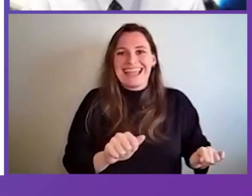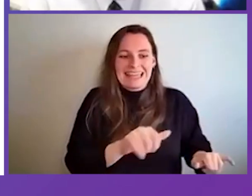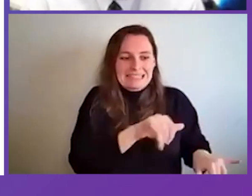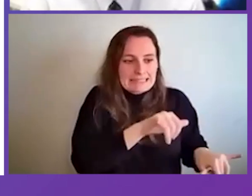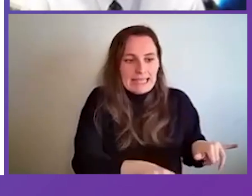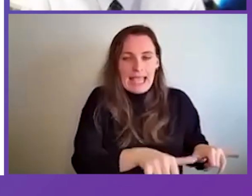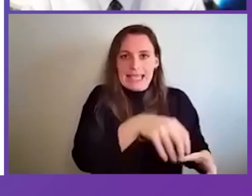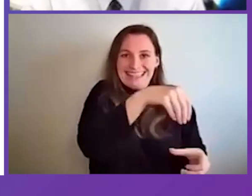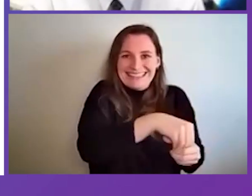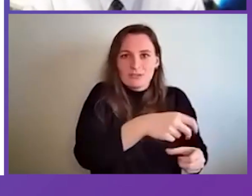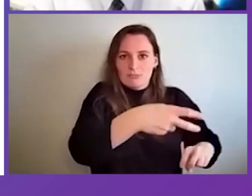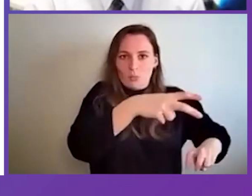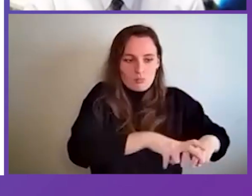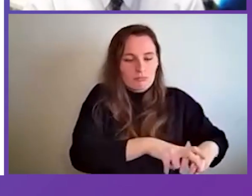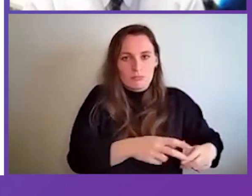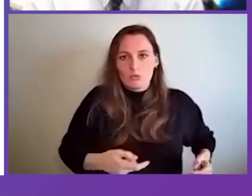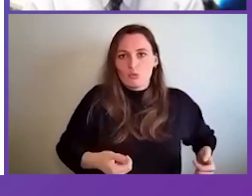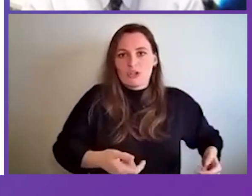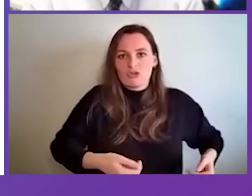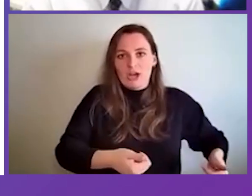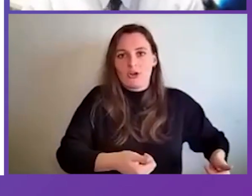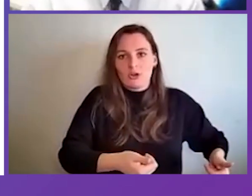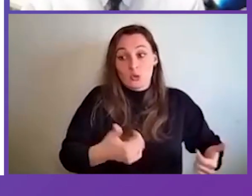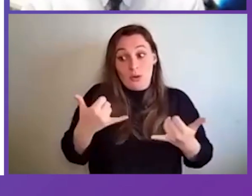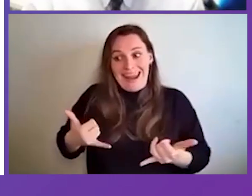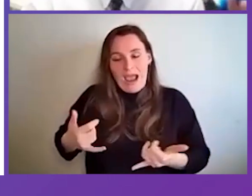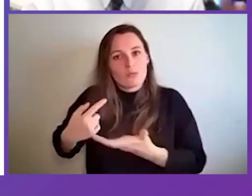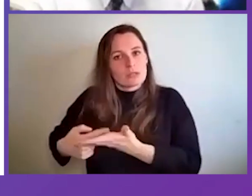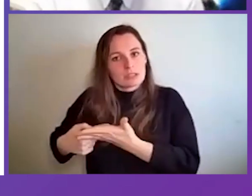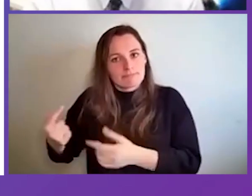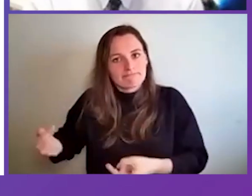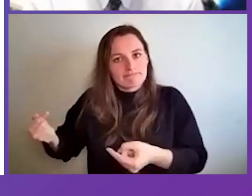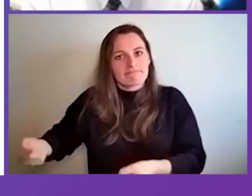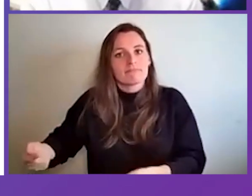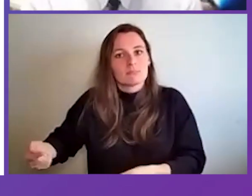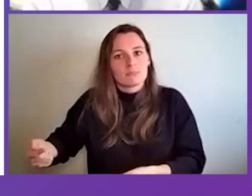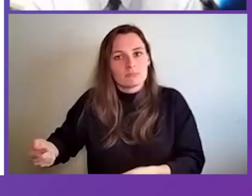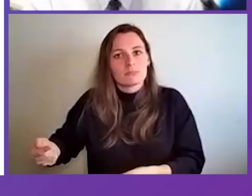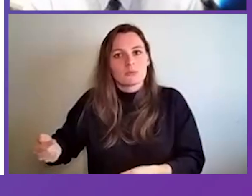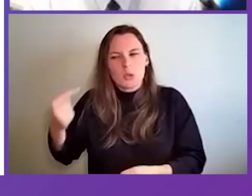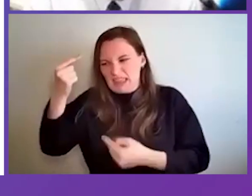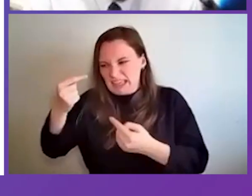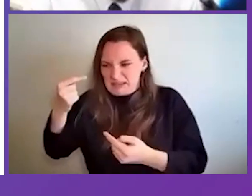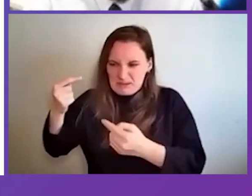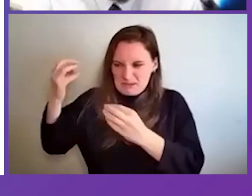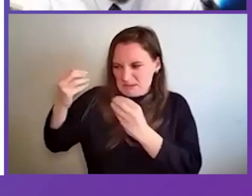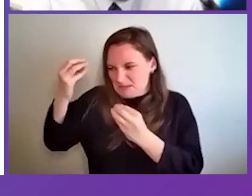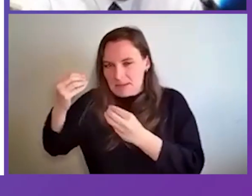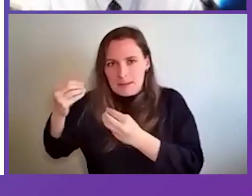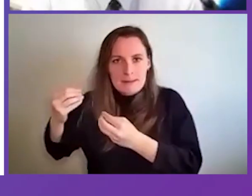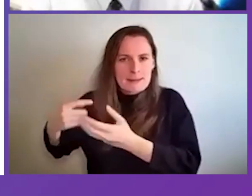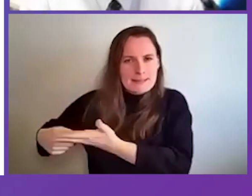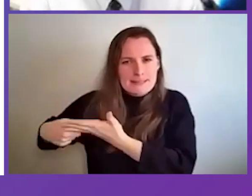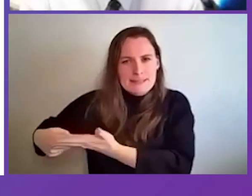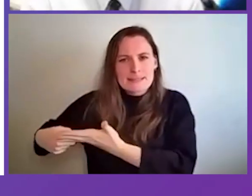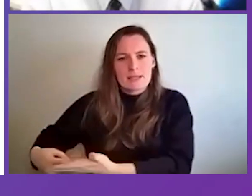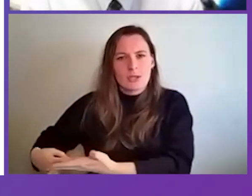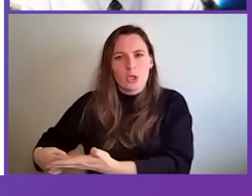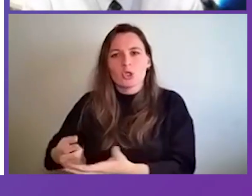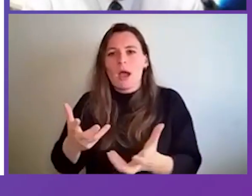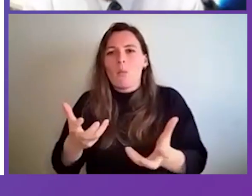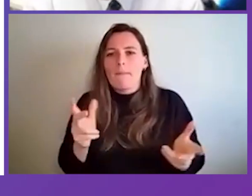discussions and product ideas around that. So we want to bring together all the people that are working on these challenges